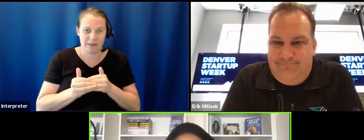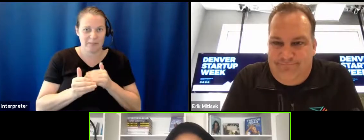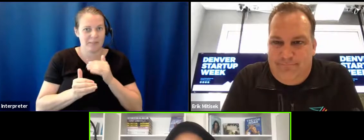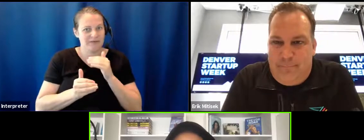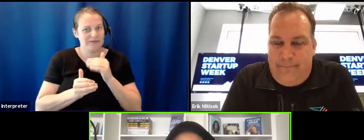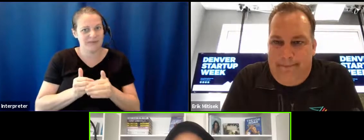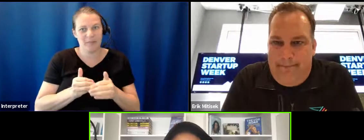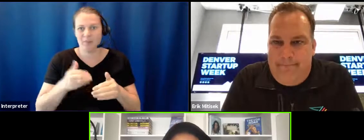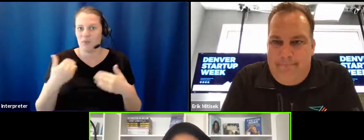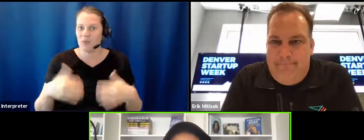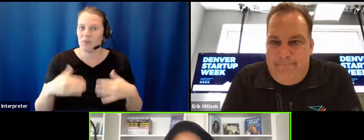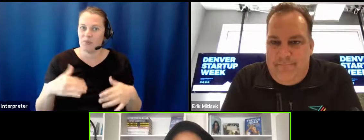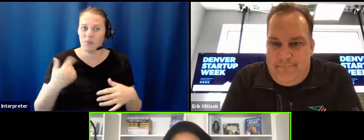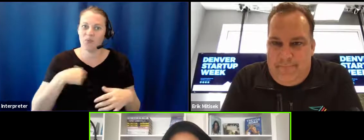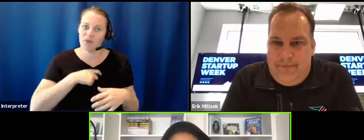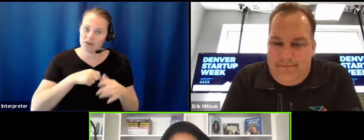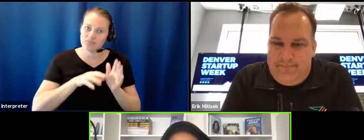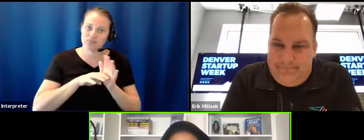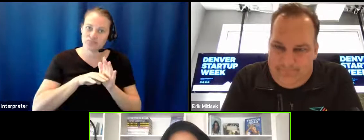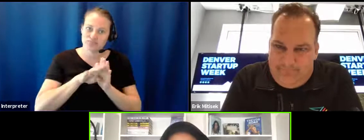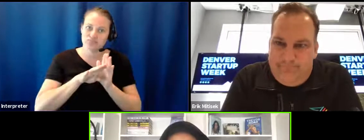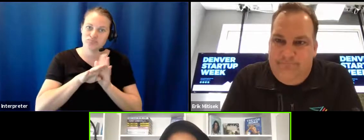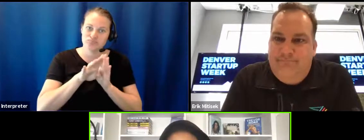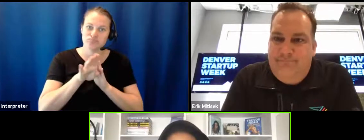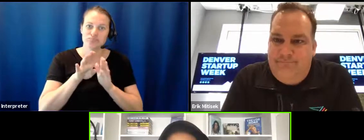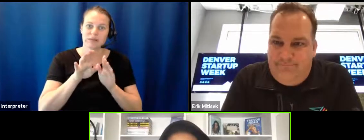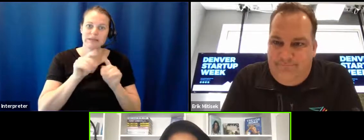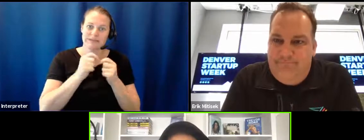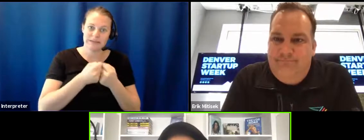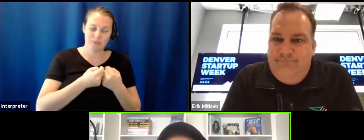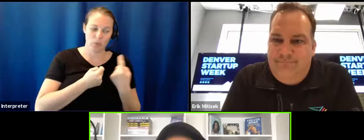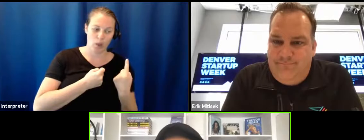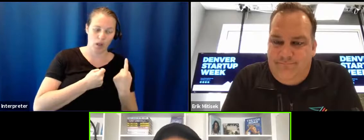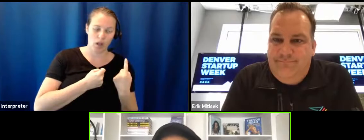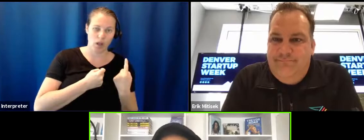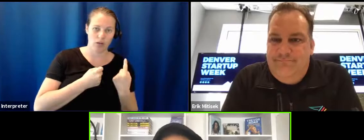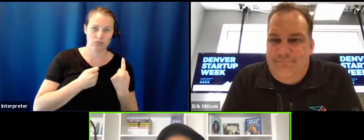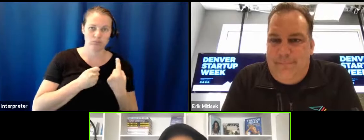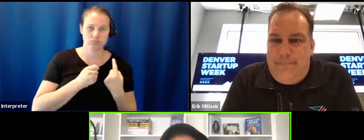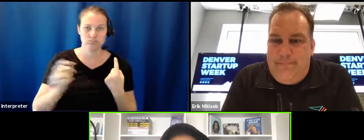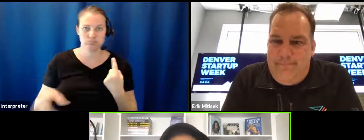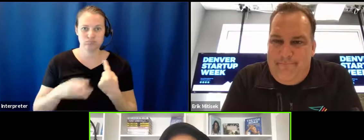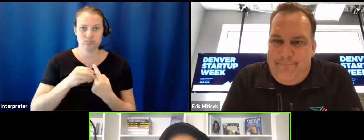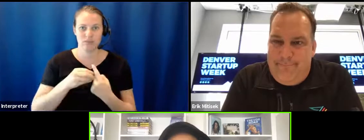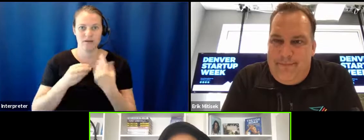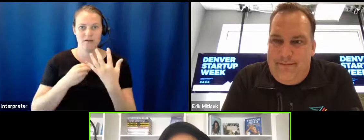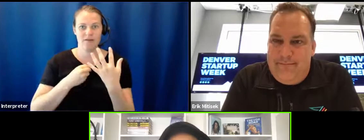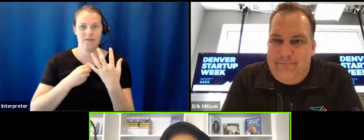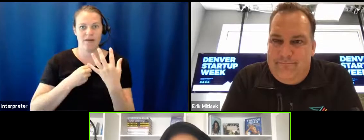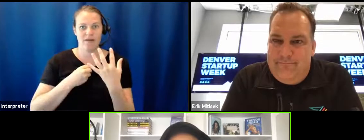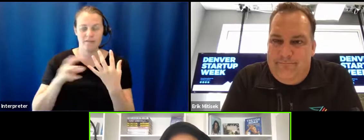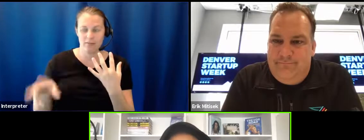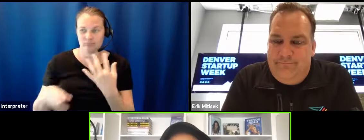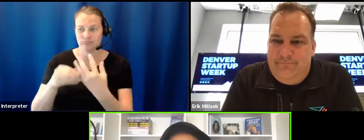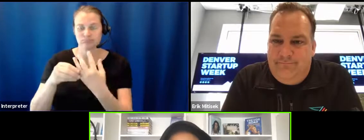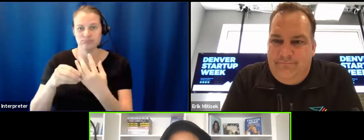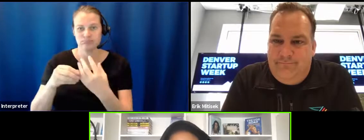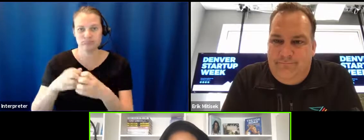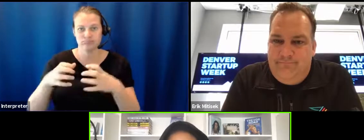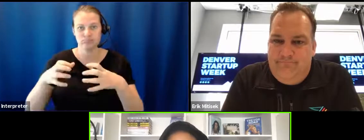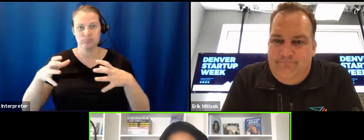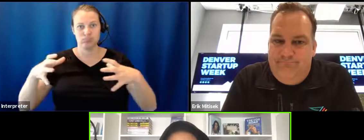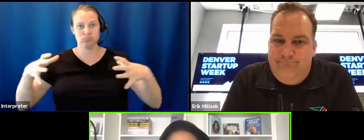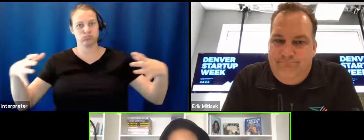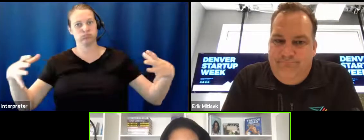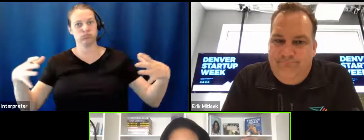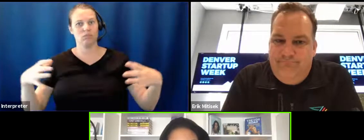time I built up a team, one person, then five, and then bigger, and then smaller and smaller. So we had a lot of times where we would just